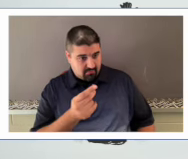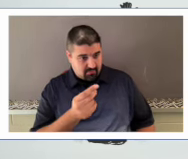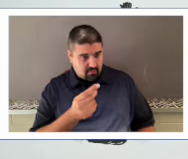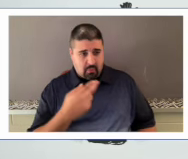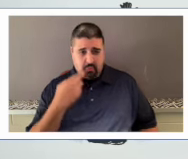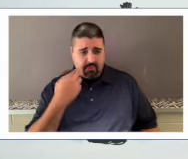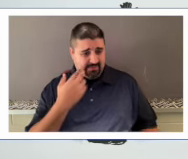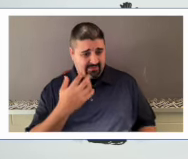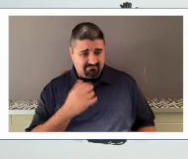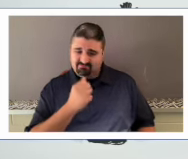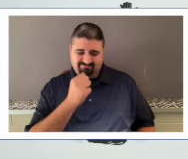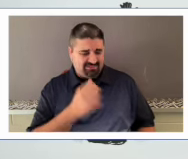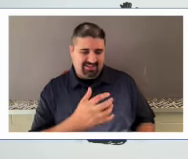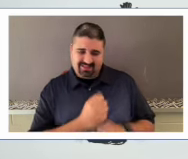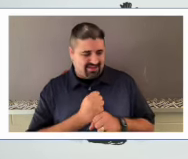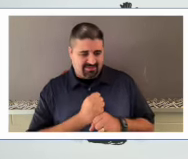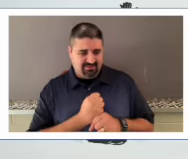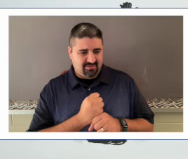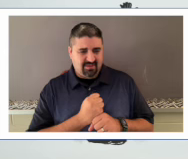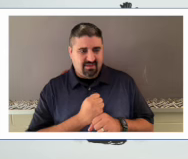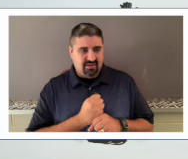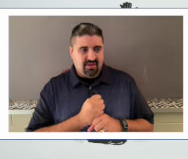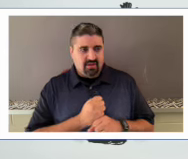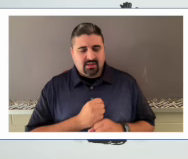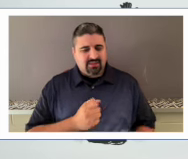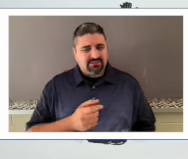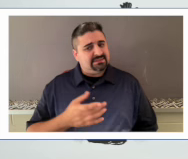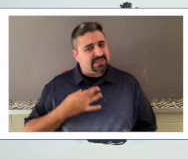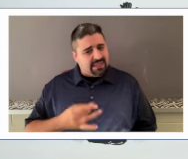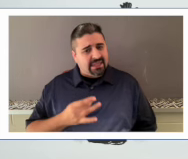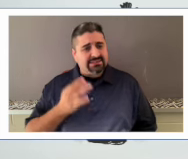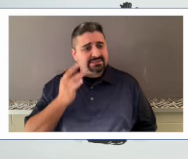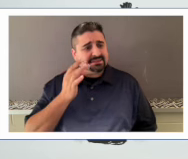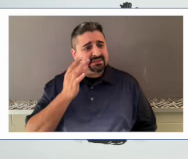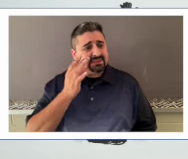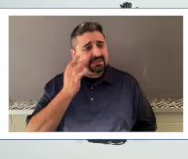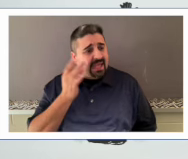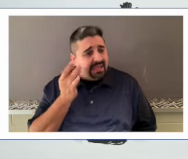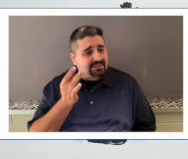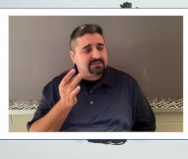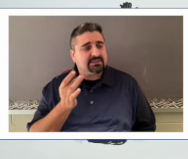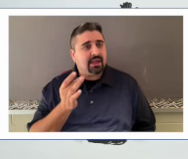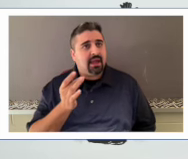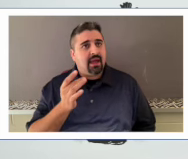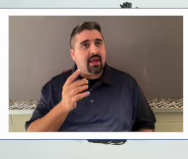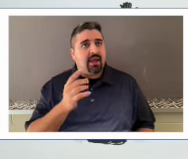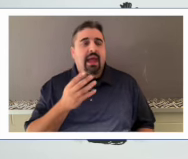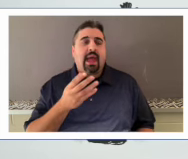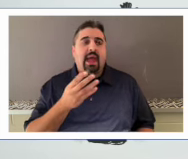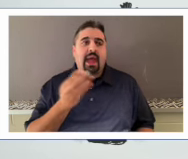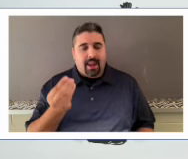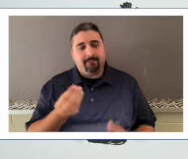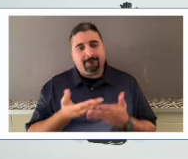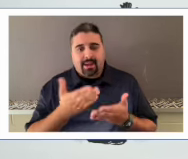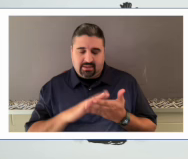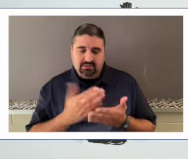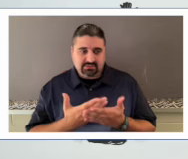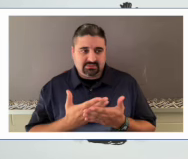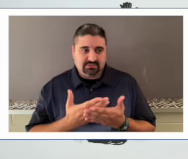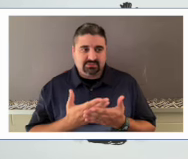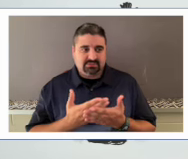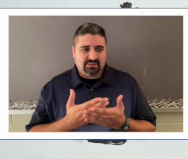Rosamond did not take the picture of your dog, I said. Rosamond only likes cats and